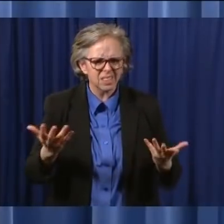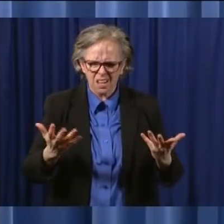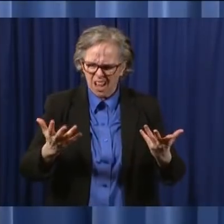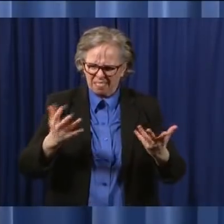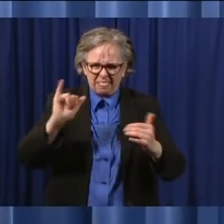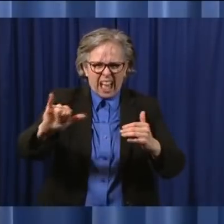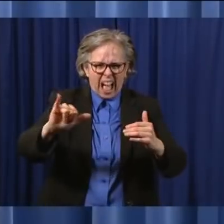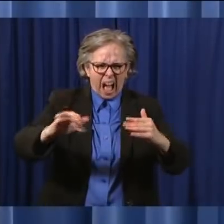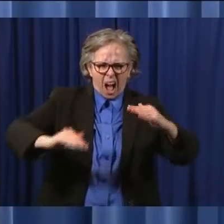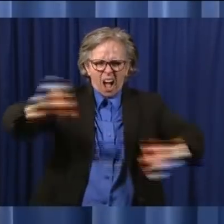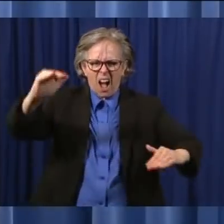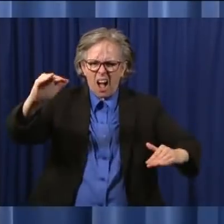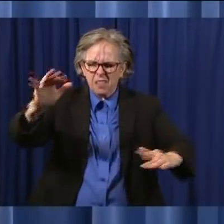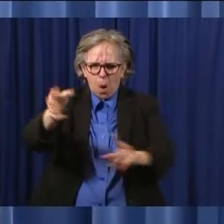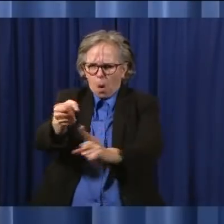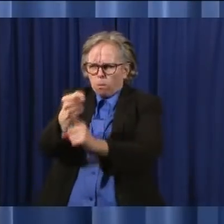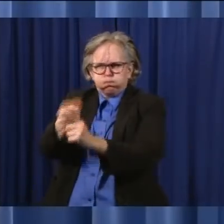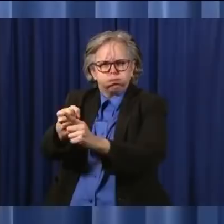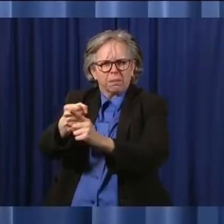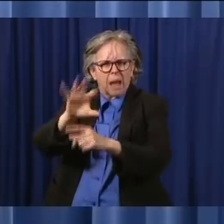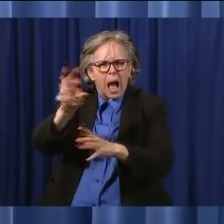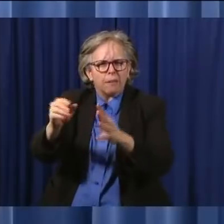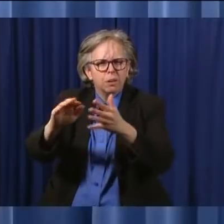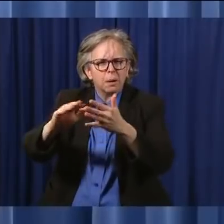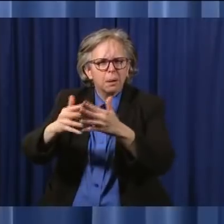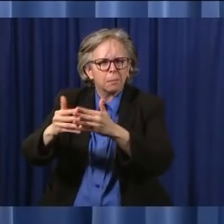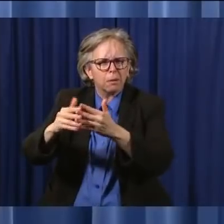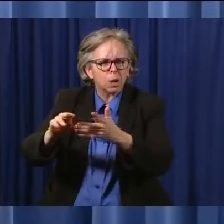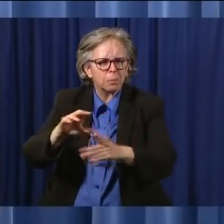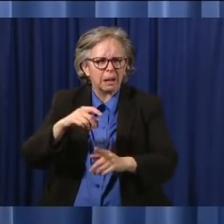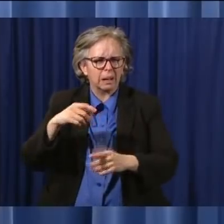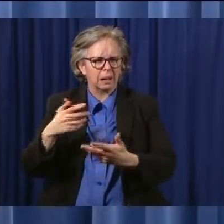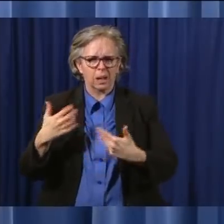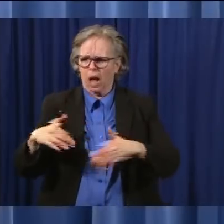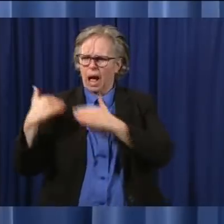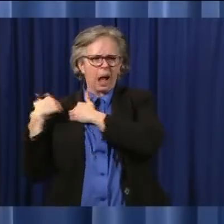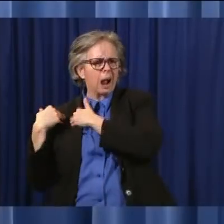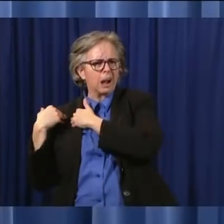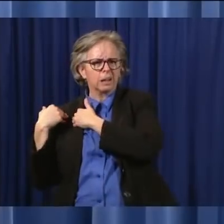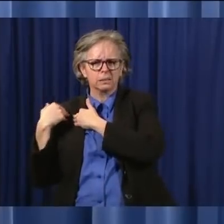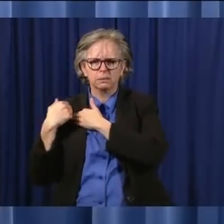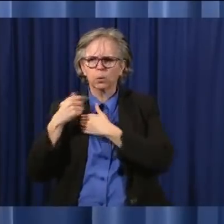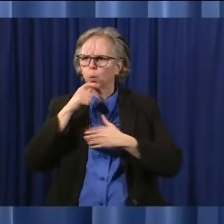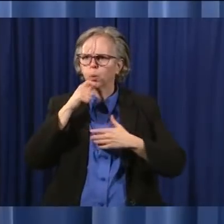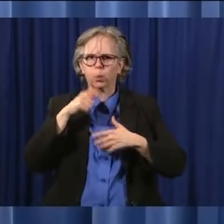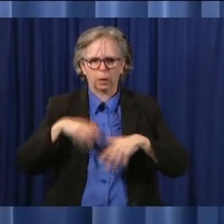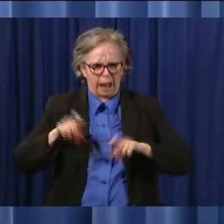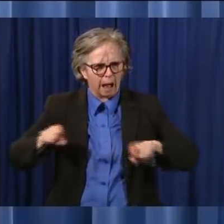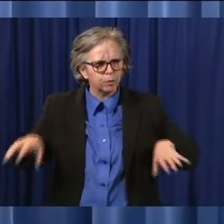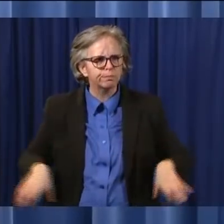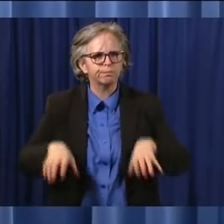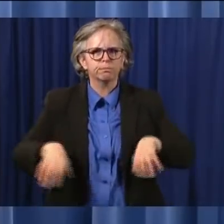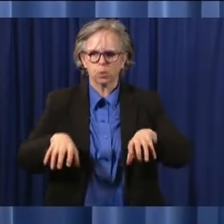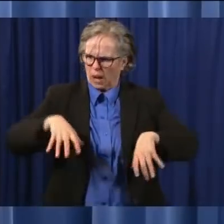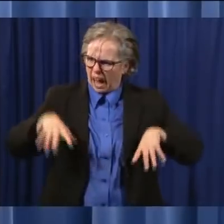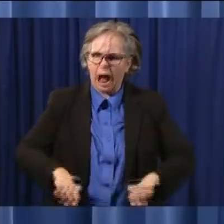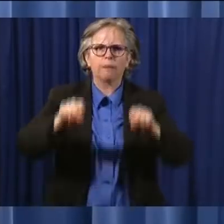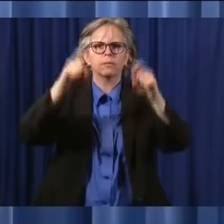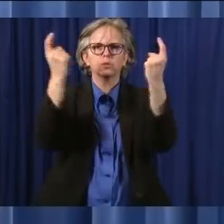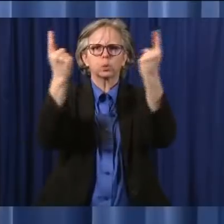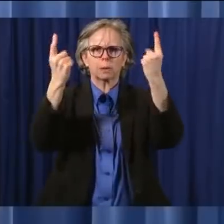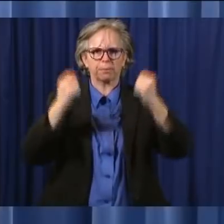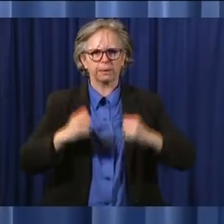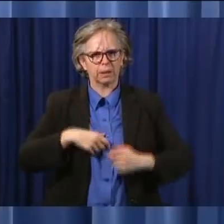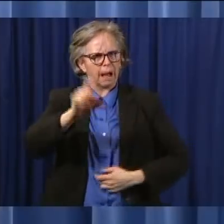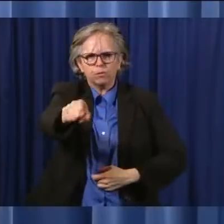affecting some of our citizens, we have an obligation to act. We have an obligation to do something. These